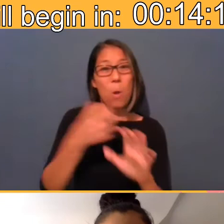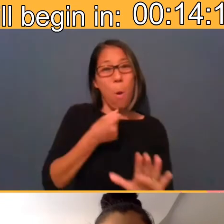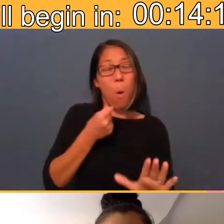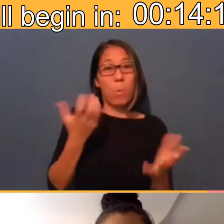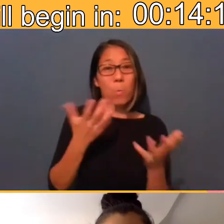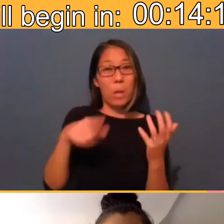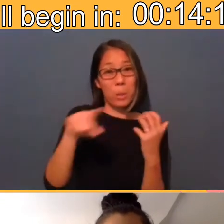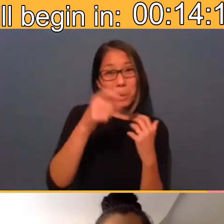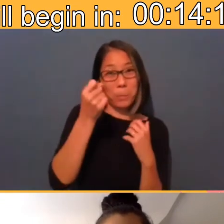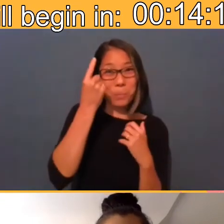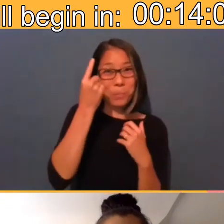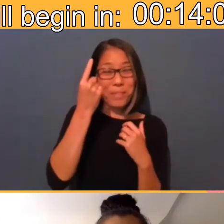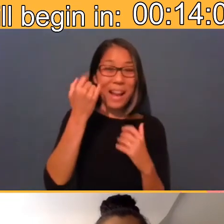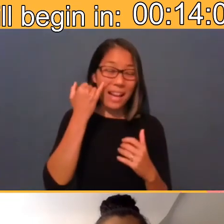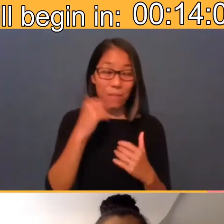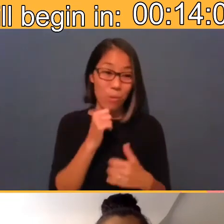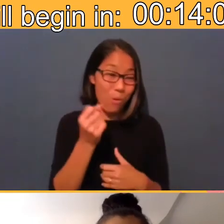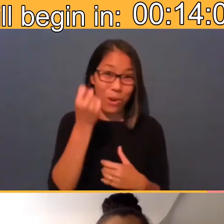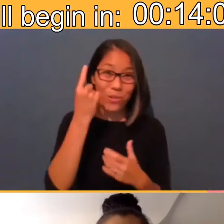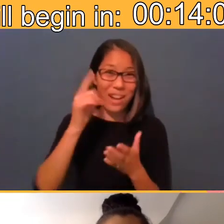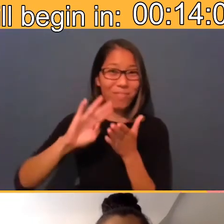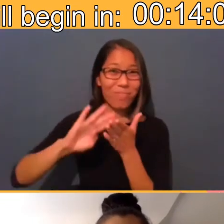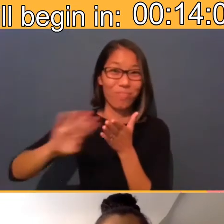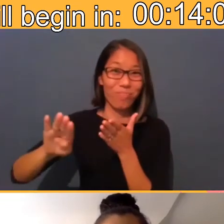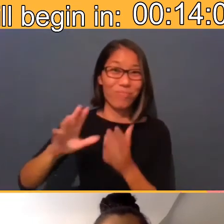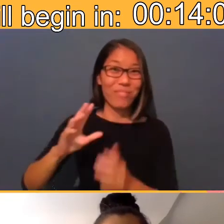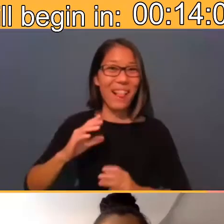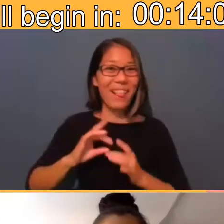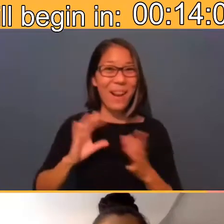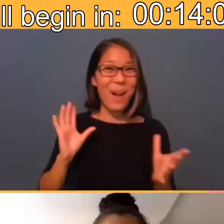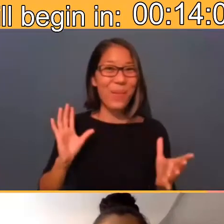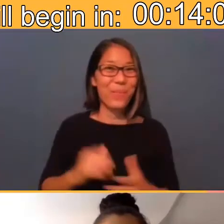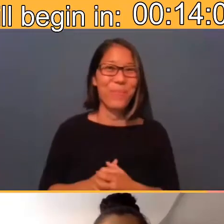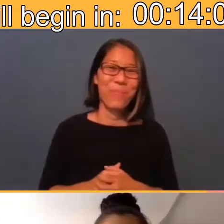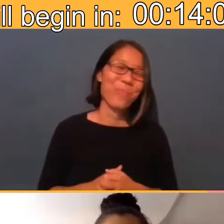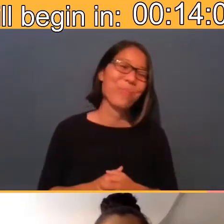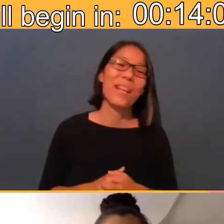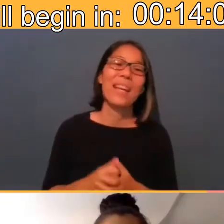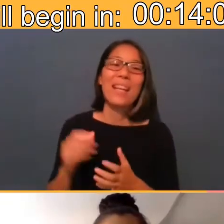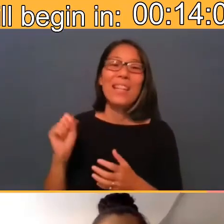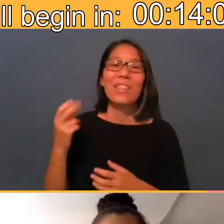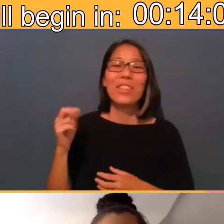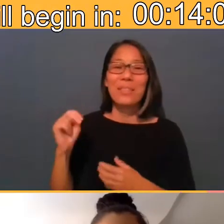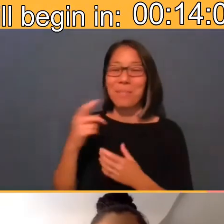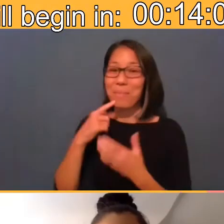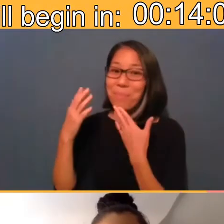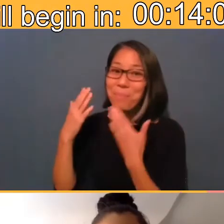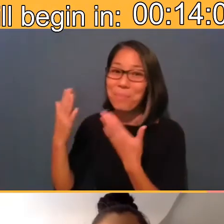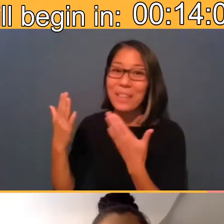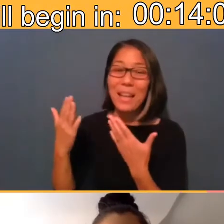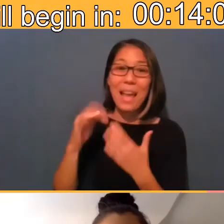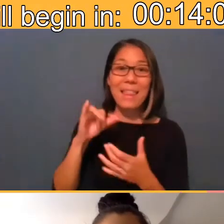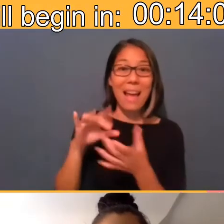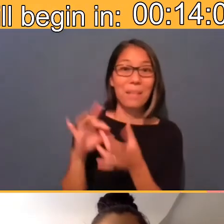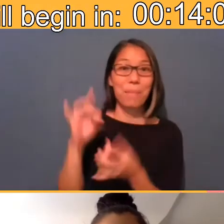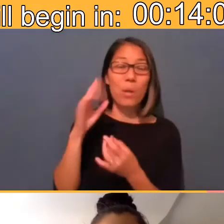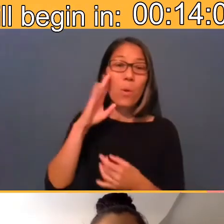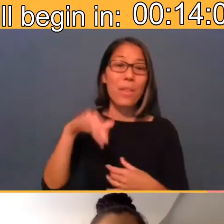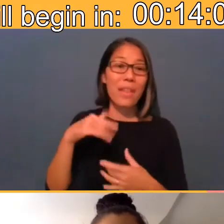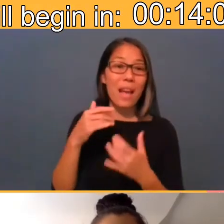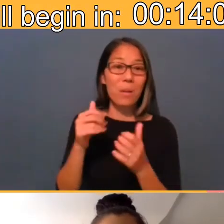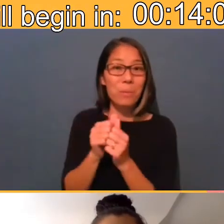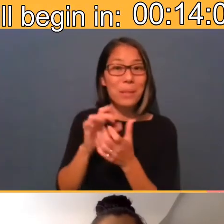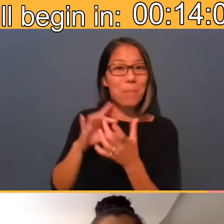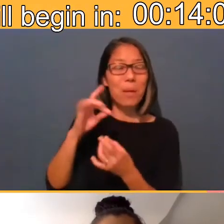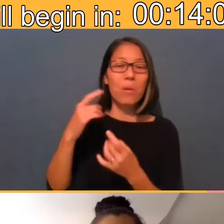and let go of what you don't. Thank you. And in the spirit of that, knowing that in spirit, we actually are